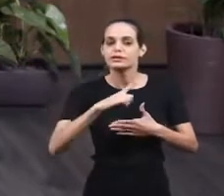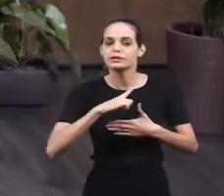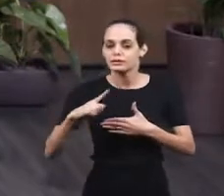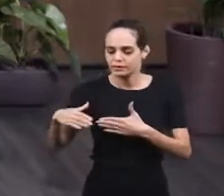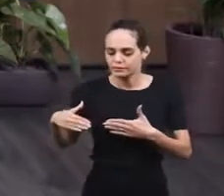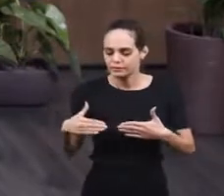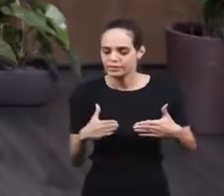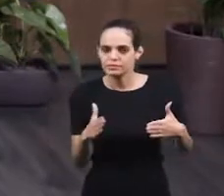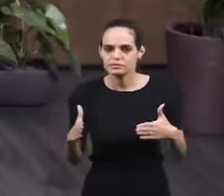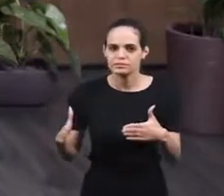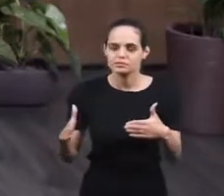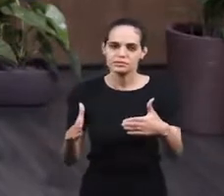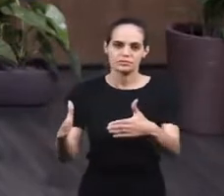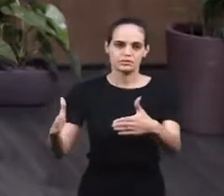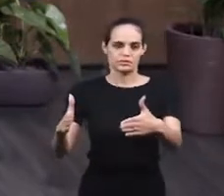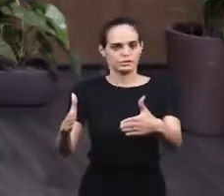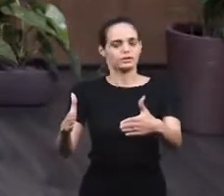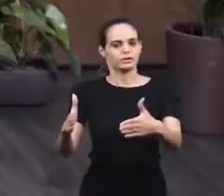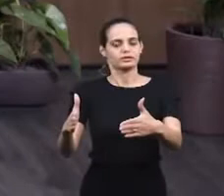that